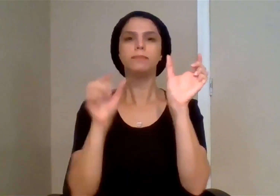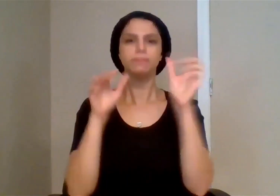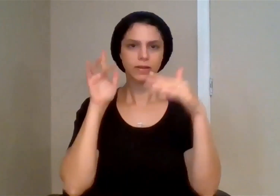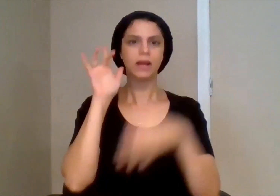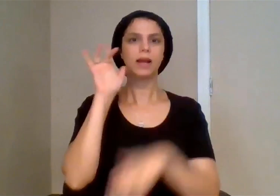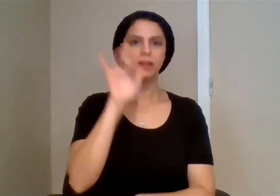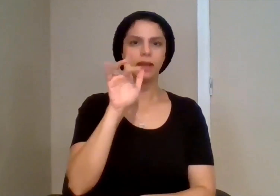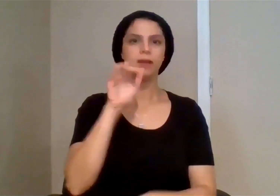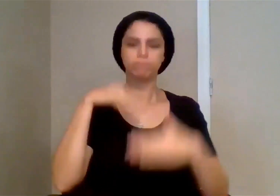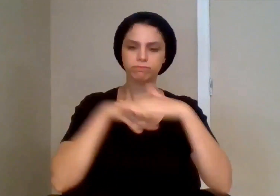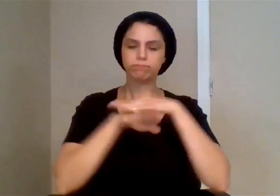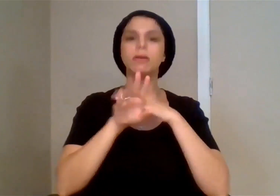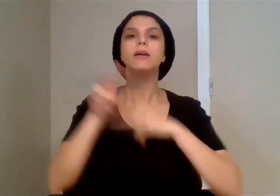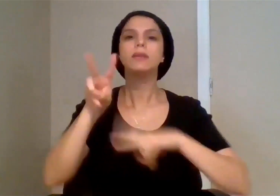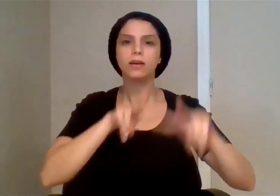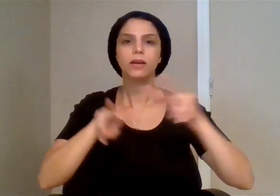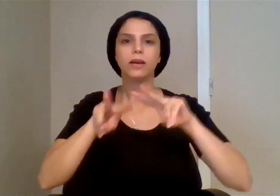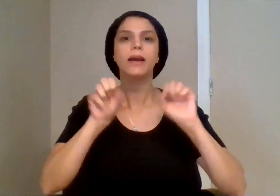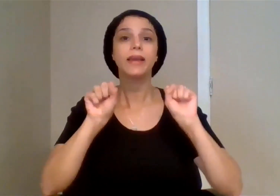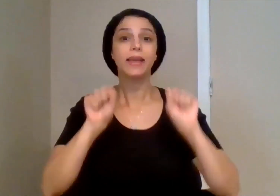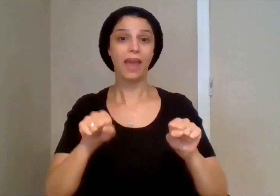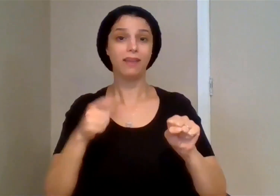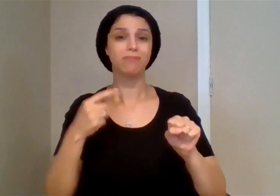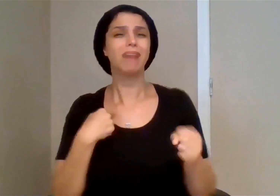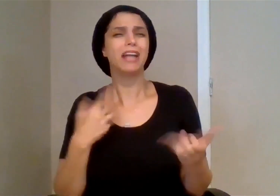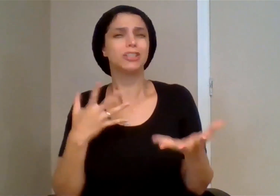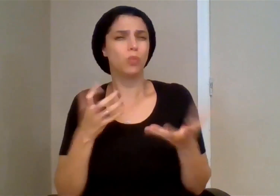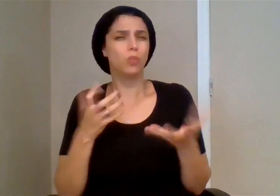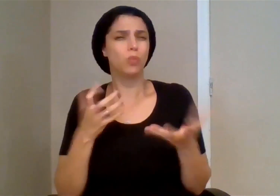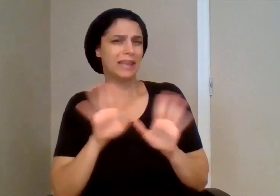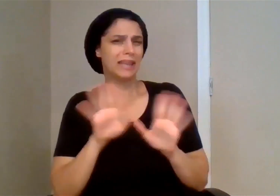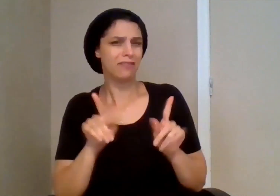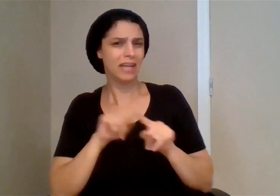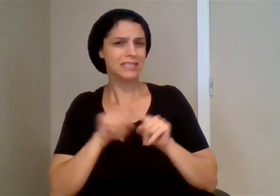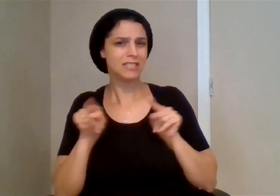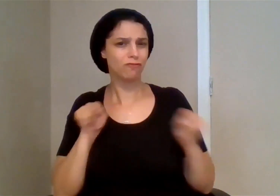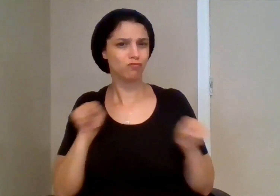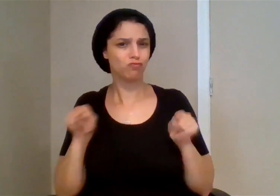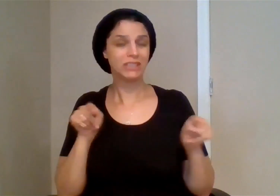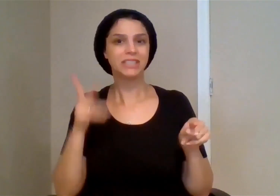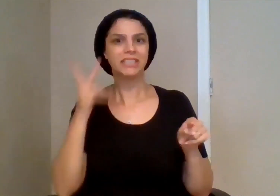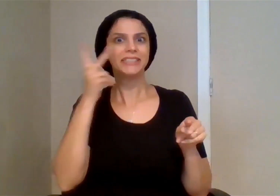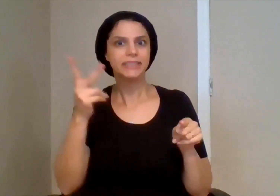to. So I thought I would clarify that because I saw that come up a bunch of